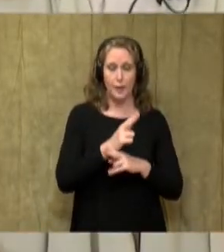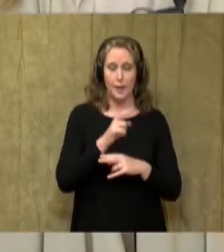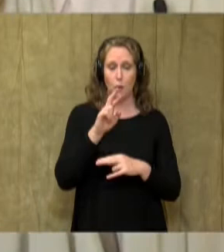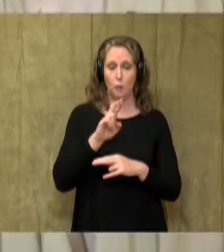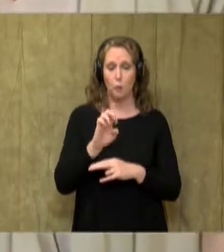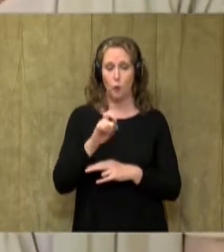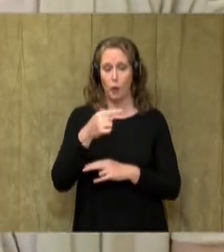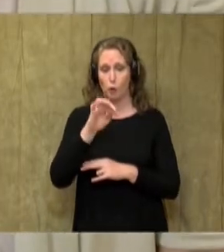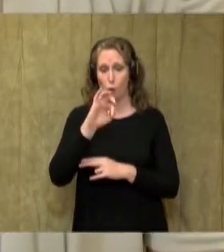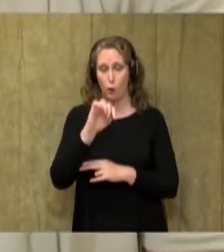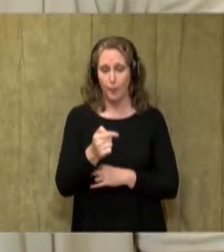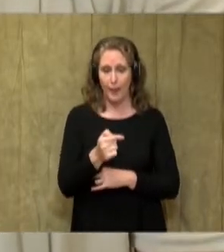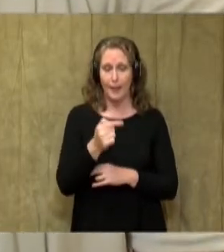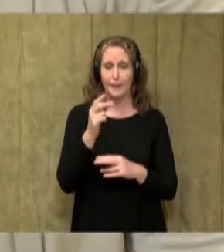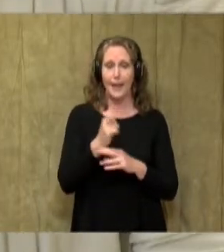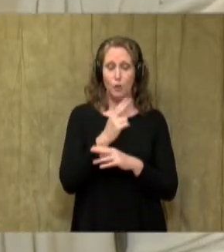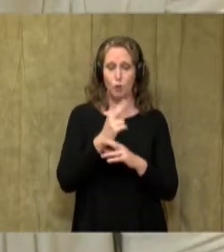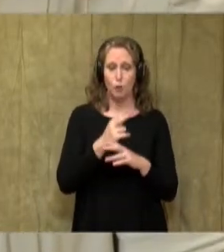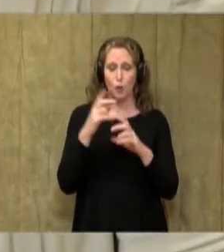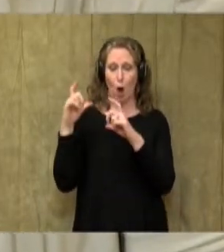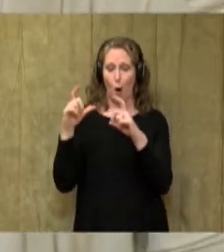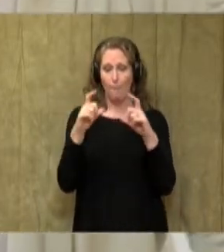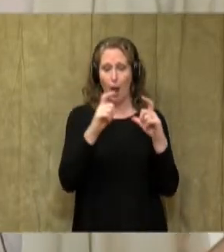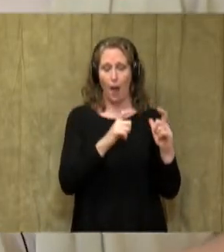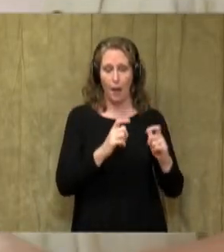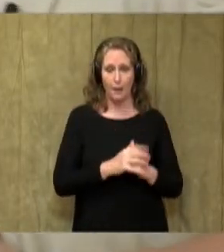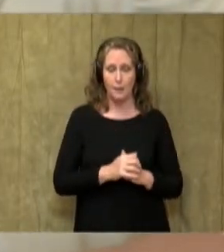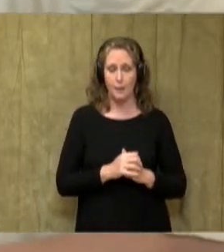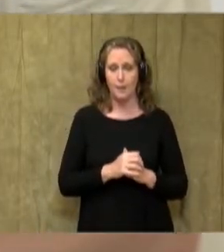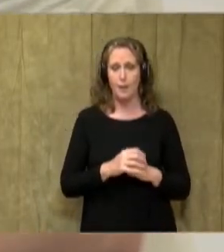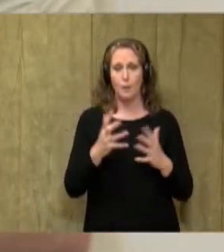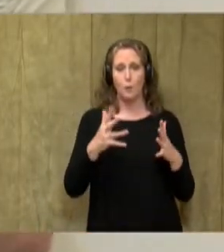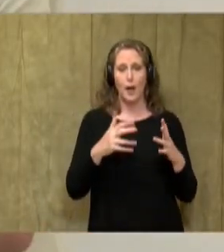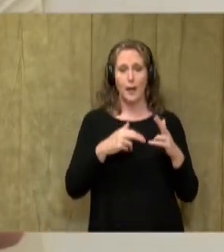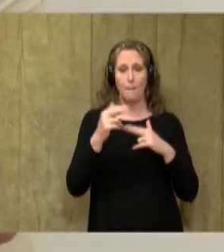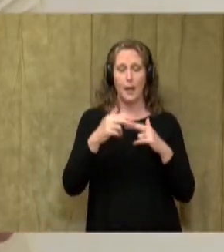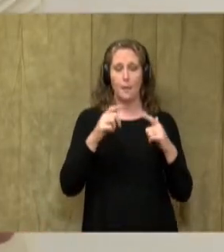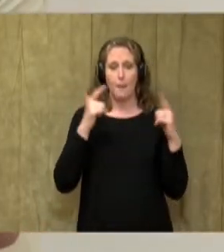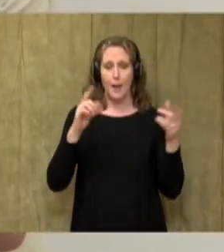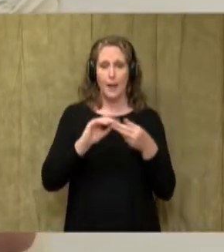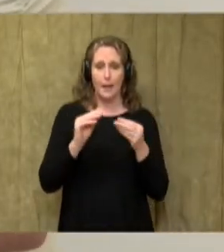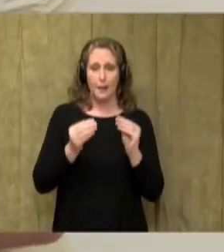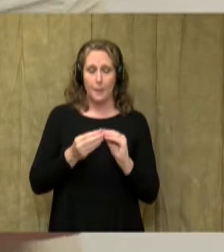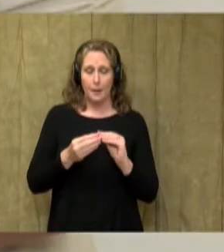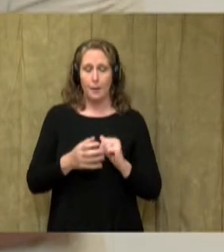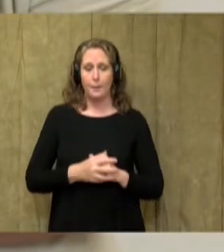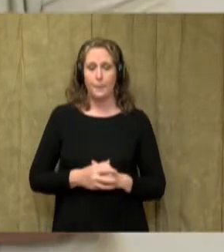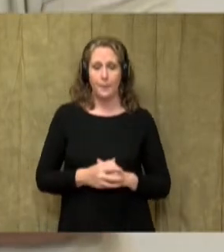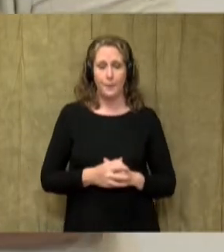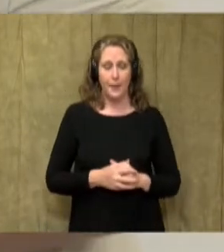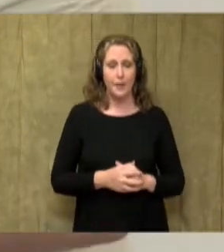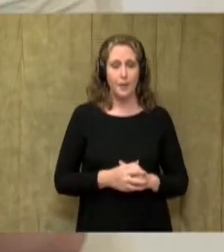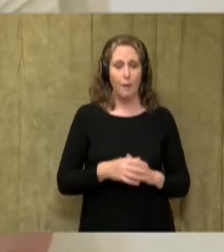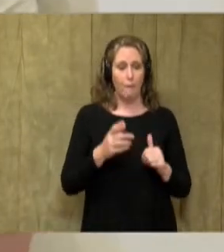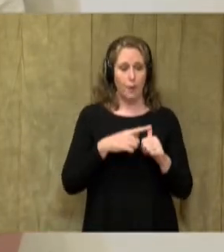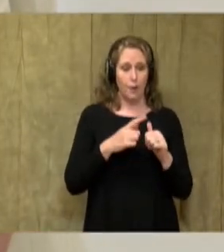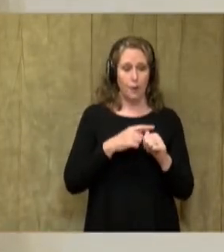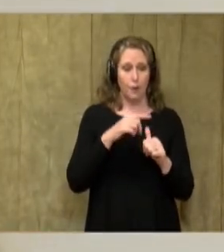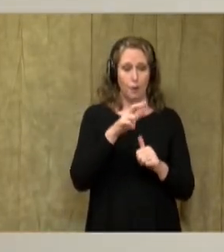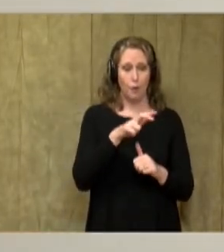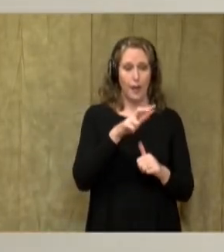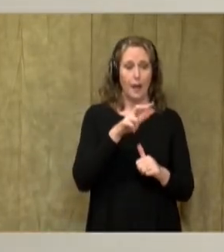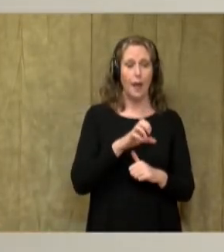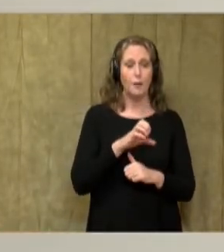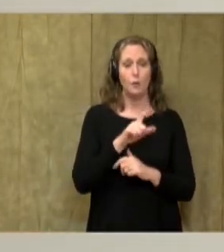out with our base 10 blocks. So we want to build the bigger number. So we need to build the number